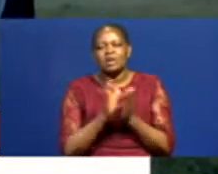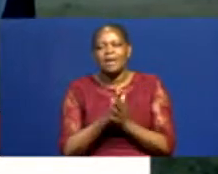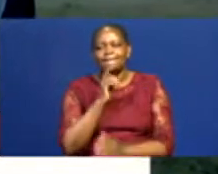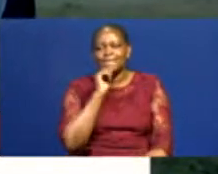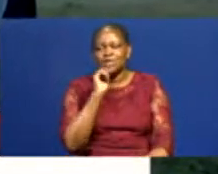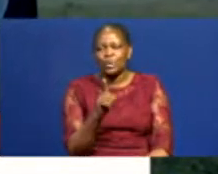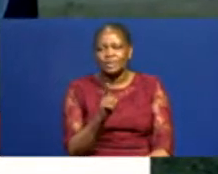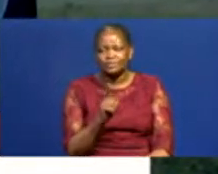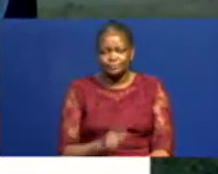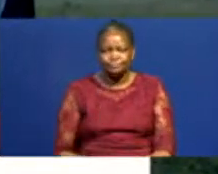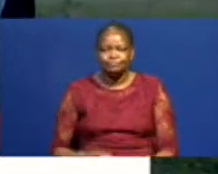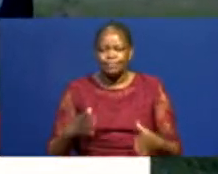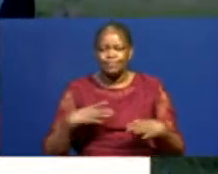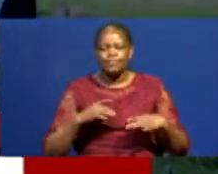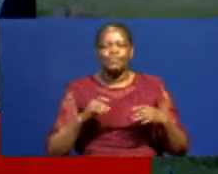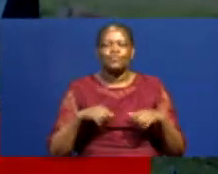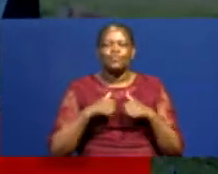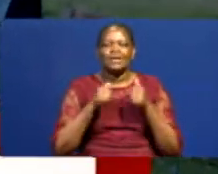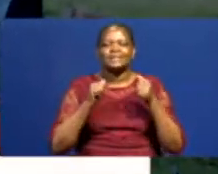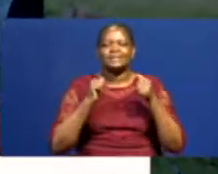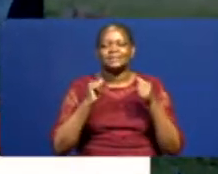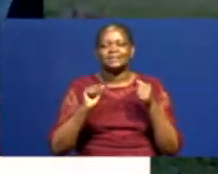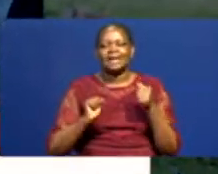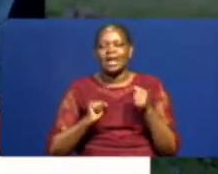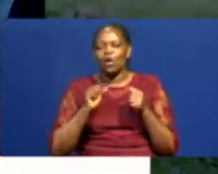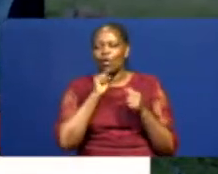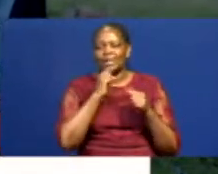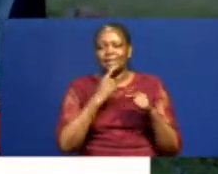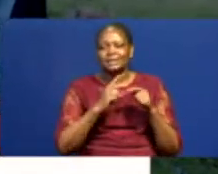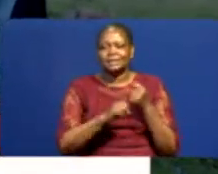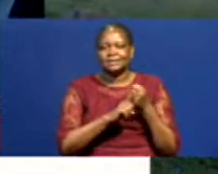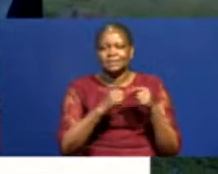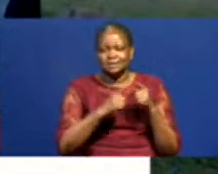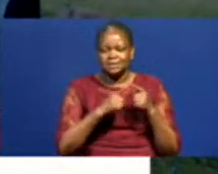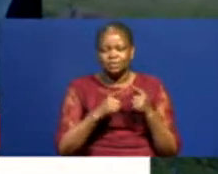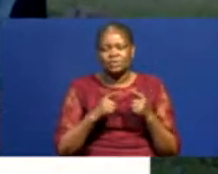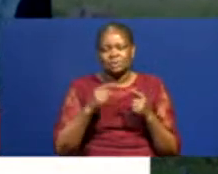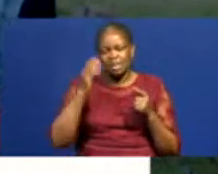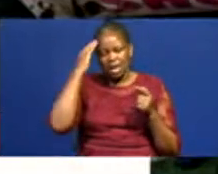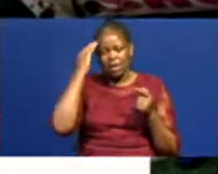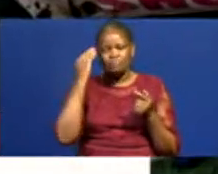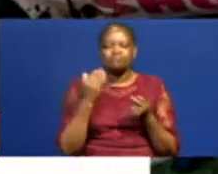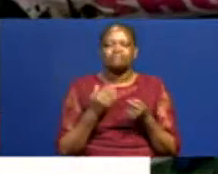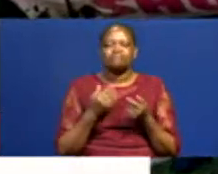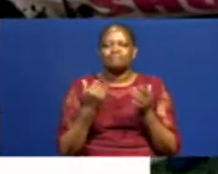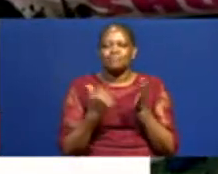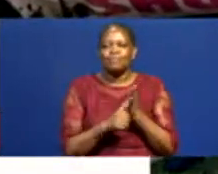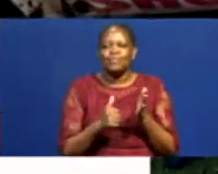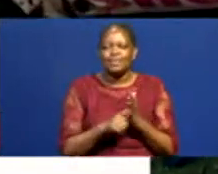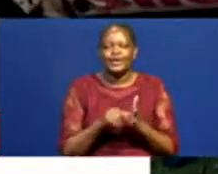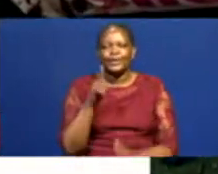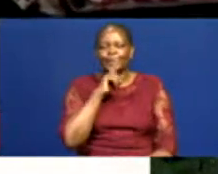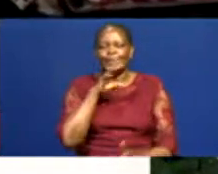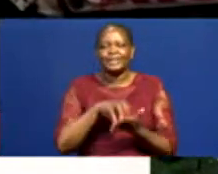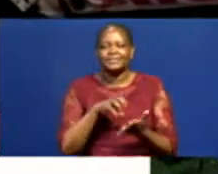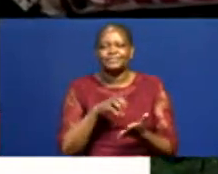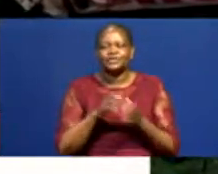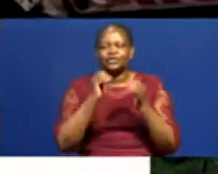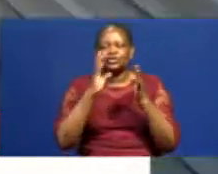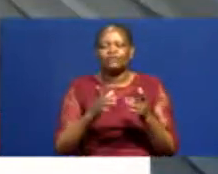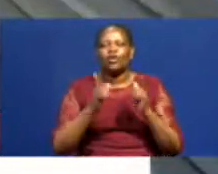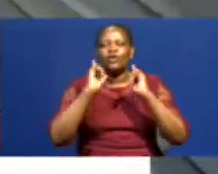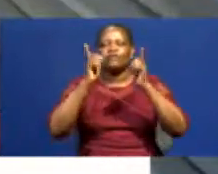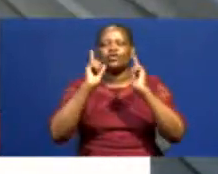mmoja. Among the survivors is a six-year-old girl who suffered head trauma and is in critical condition. The driver of the